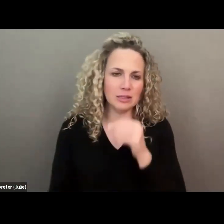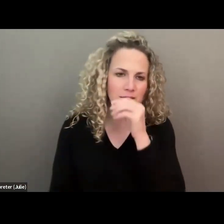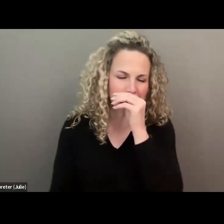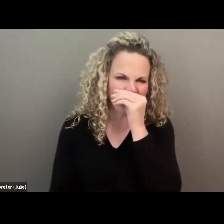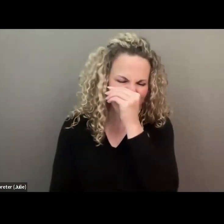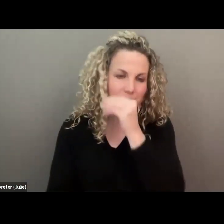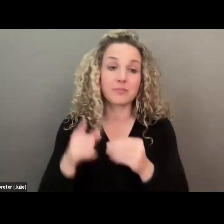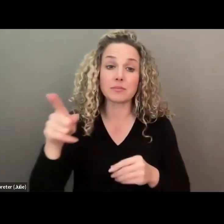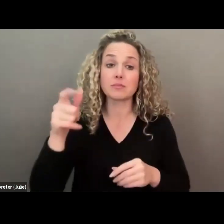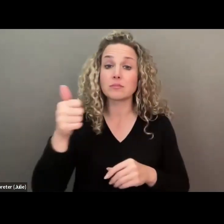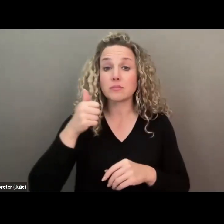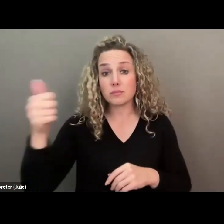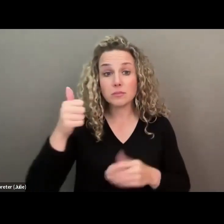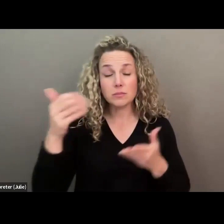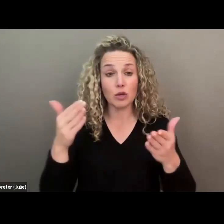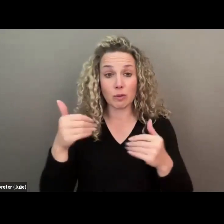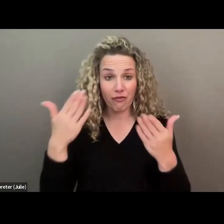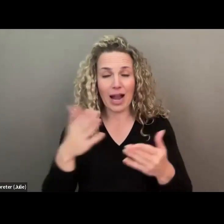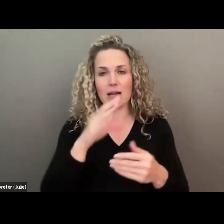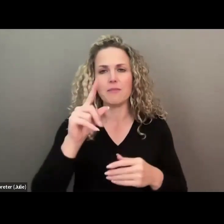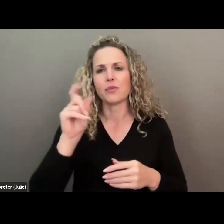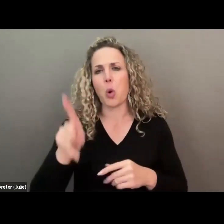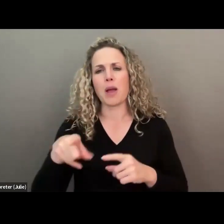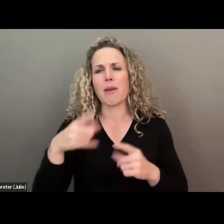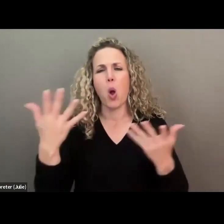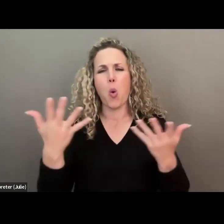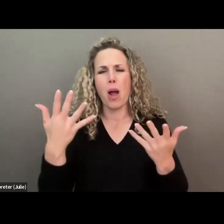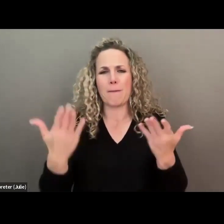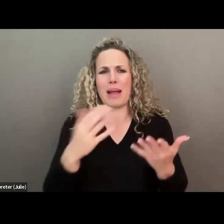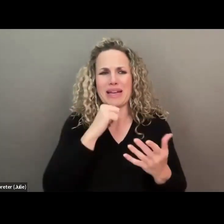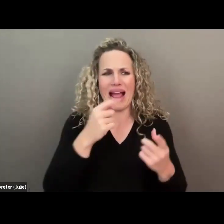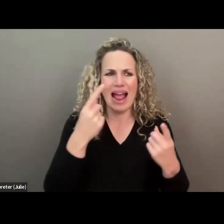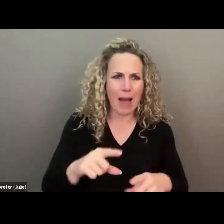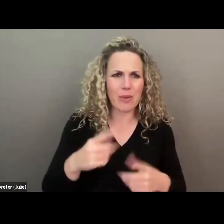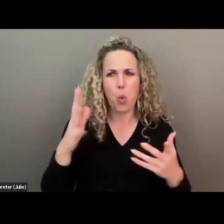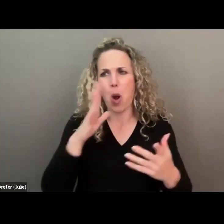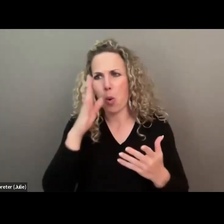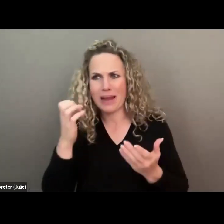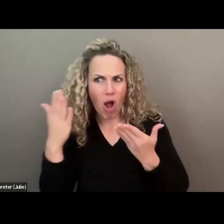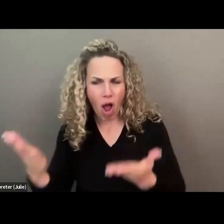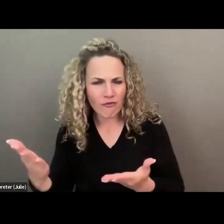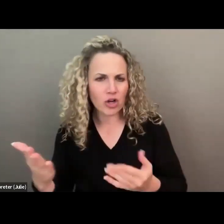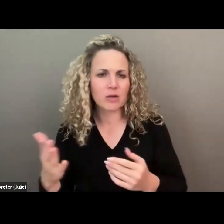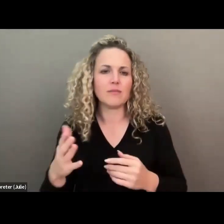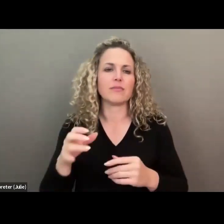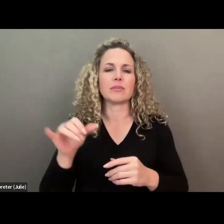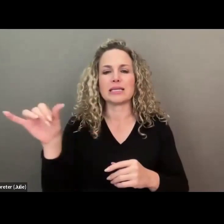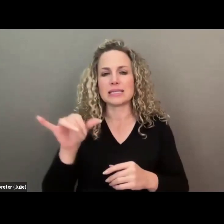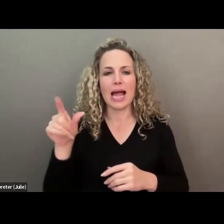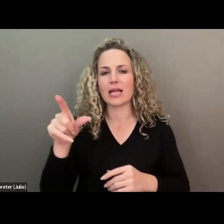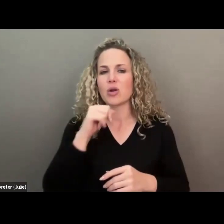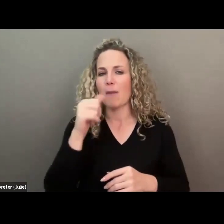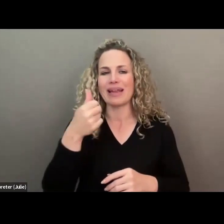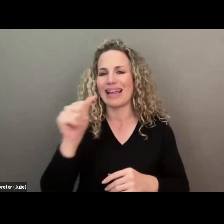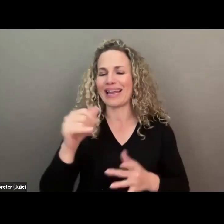you that are transportation service providers and questions about what may or may not occur and what's going to be offered, it is likely that there will not be